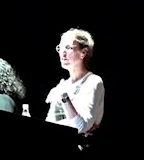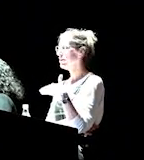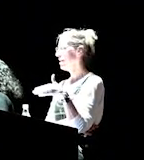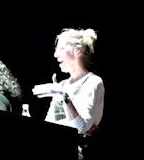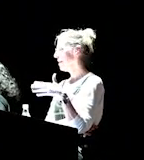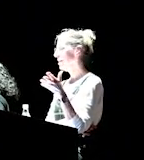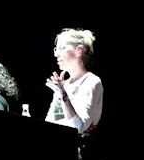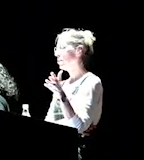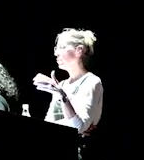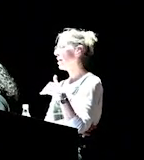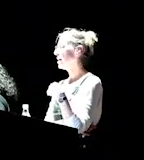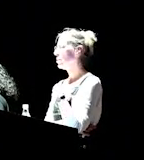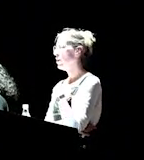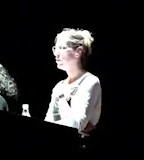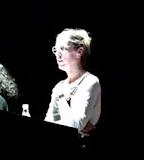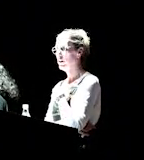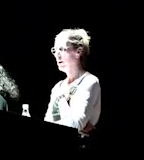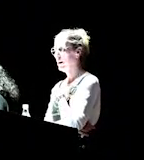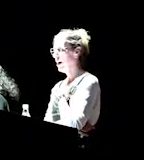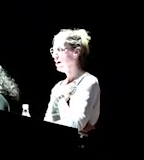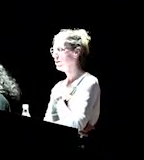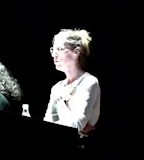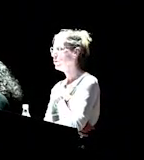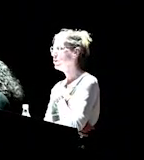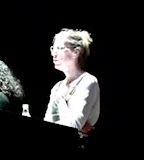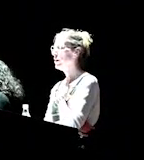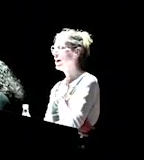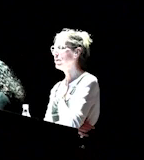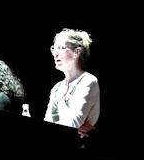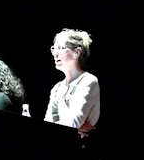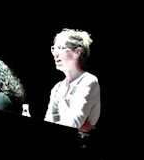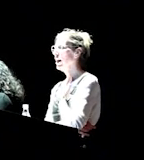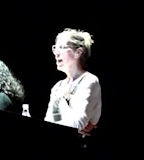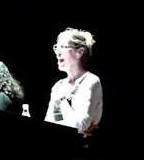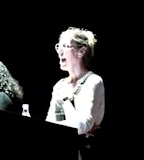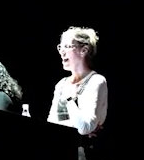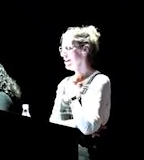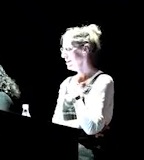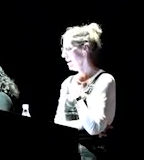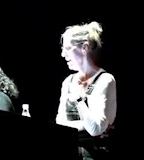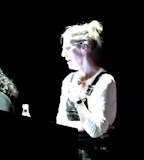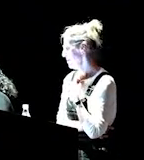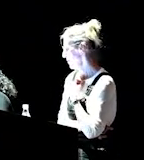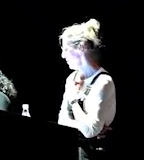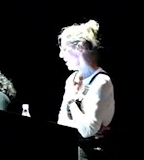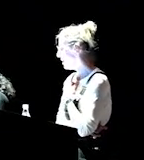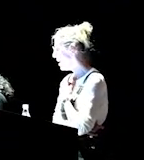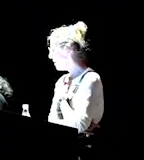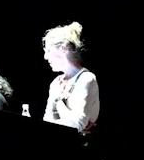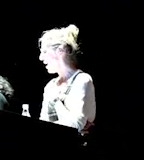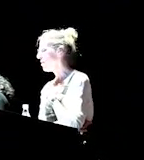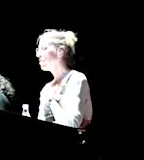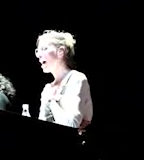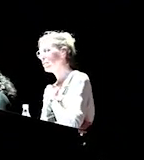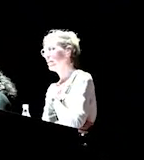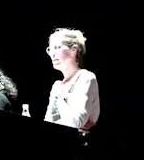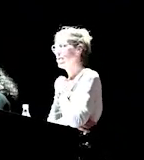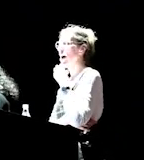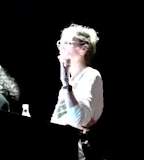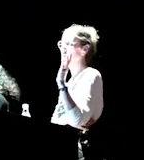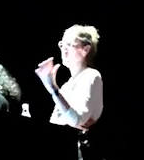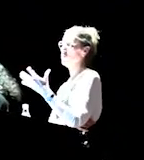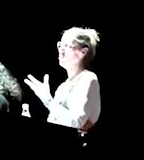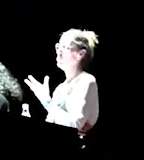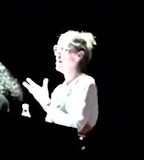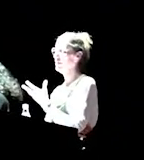tweeted just, you know, a regular question like, how's everyone doing out there? And they got back thousands